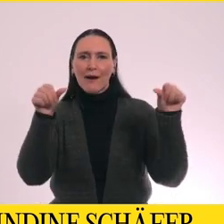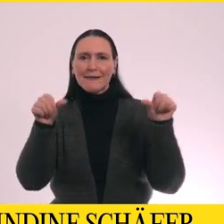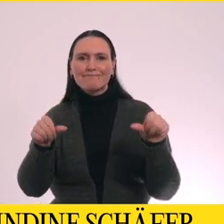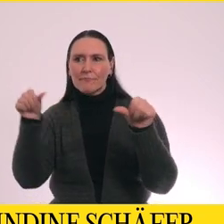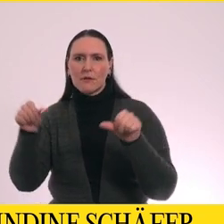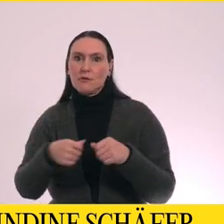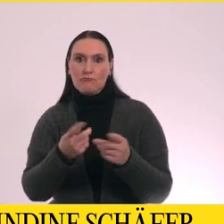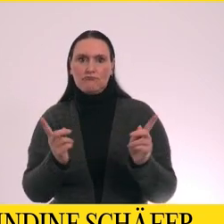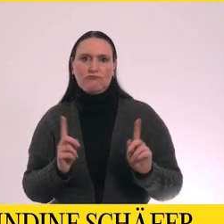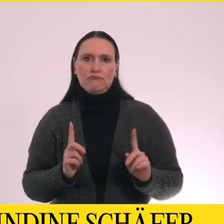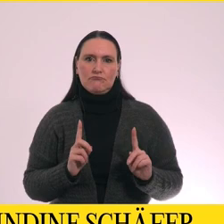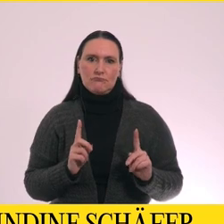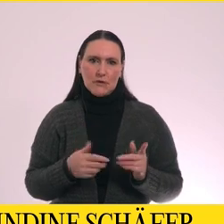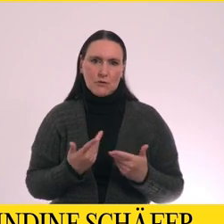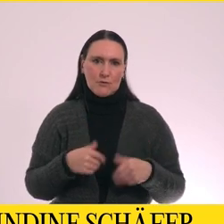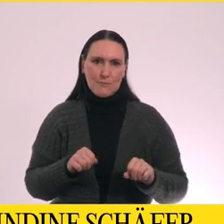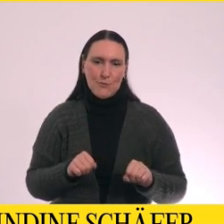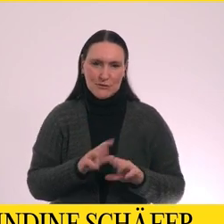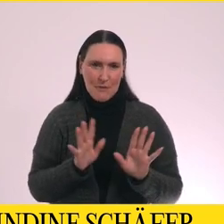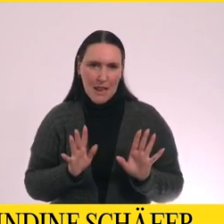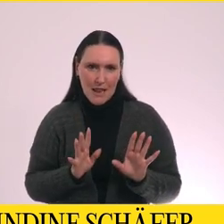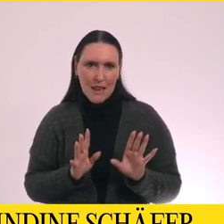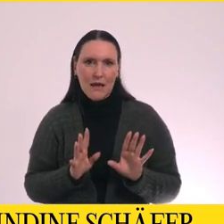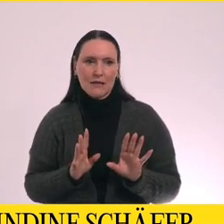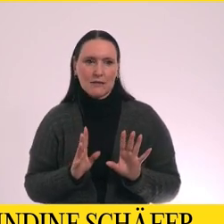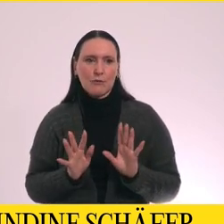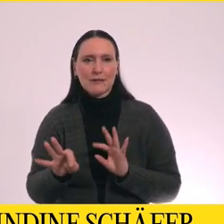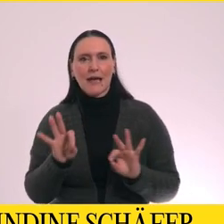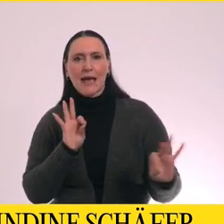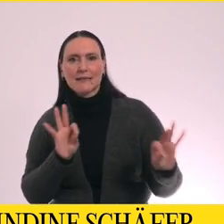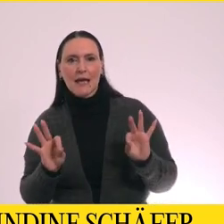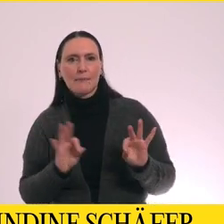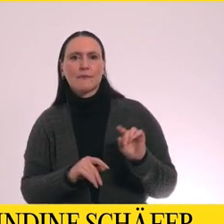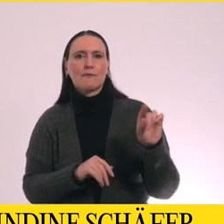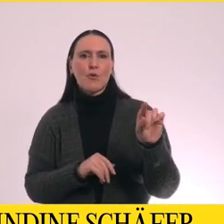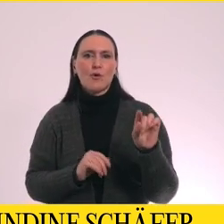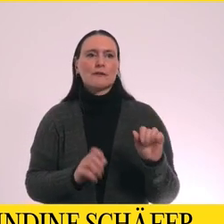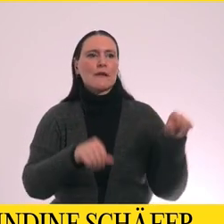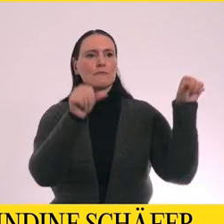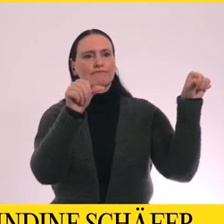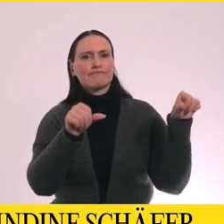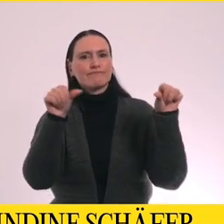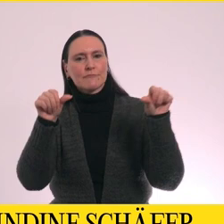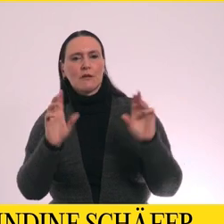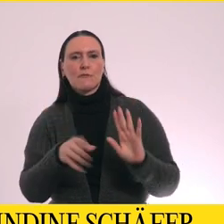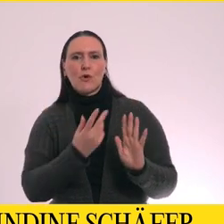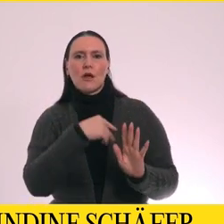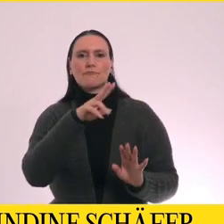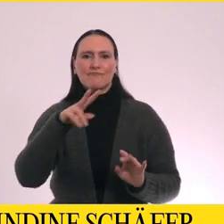to have to be a part of something where he was accepted completely and fully as he was. And as you can see in the